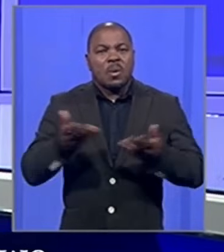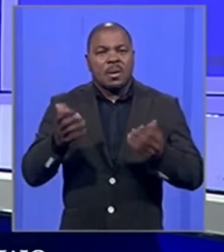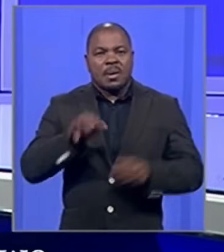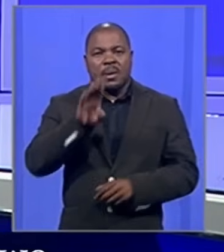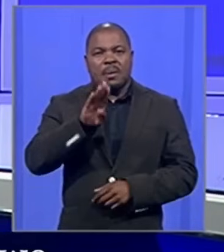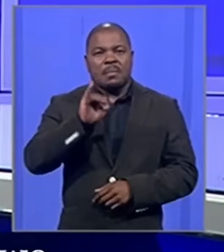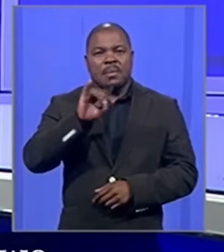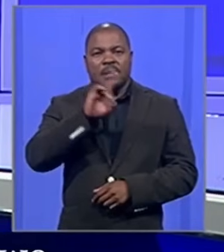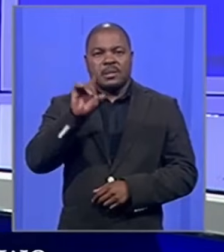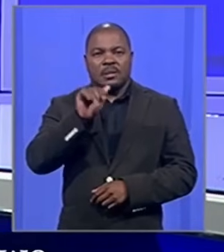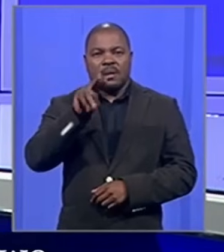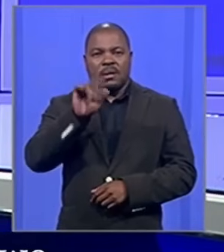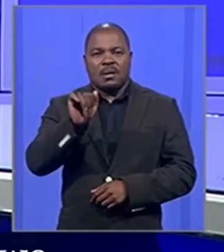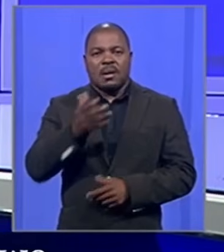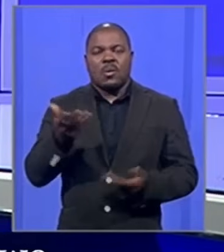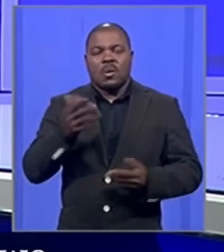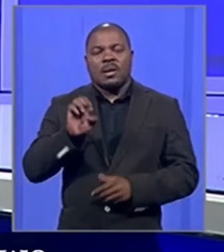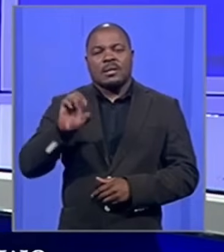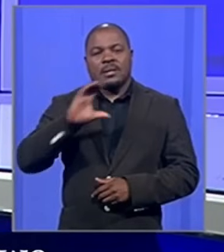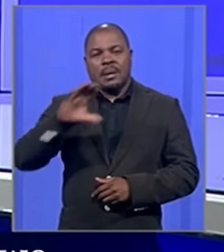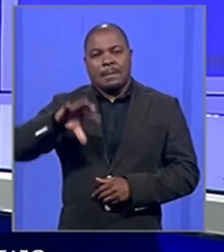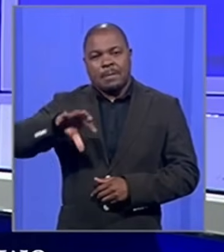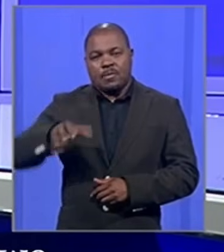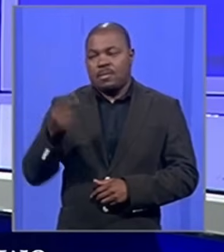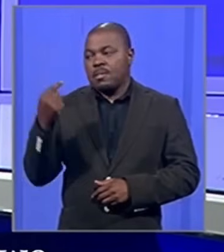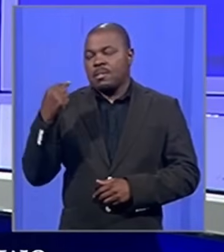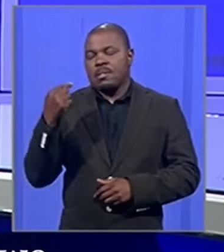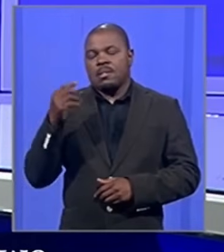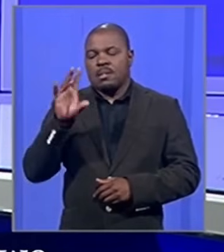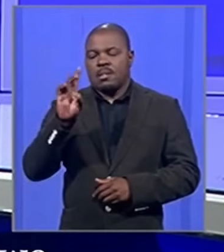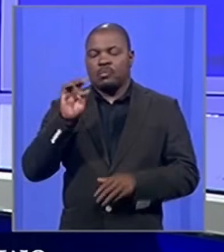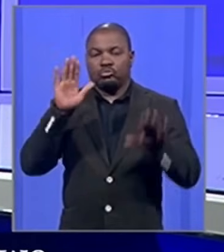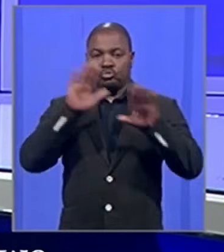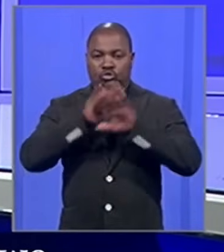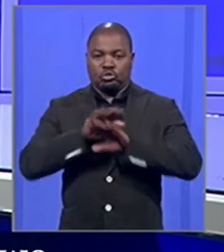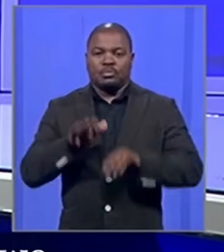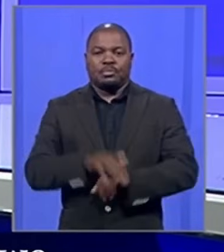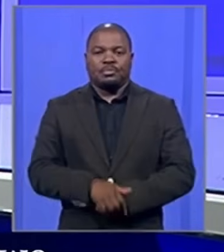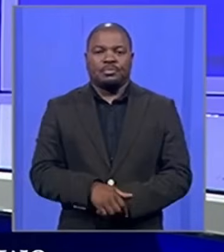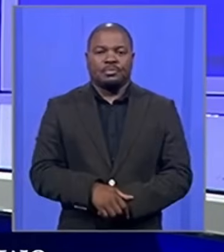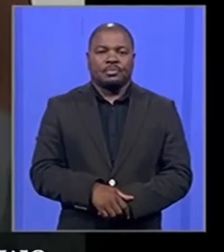ga Bizana kwa porofenseng ya Eastern Cape la boraro bosigo.